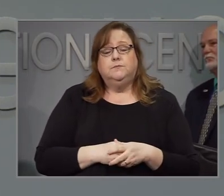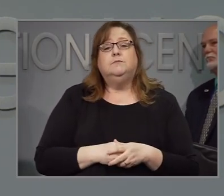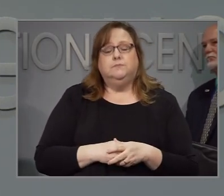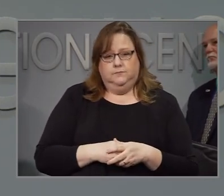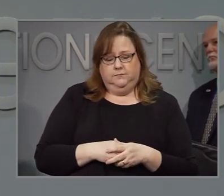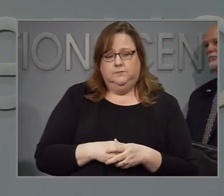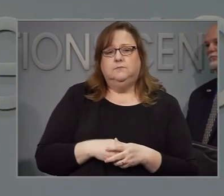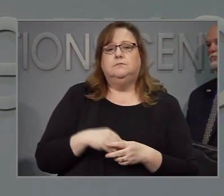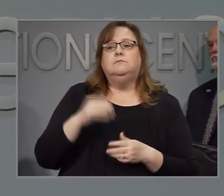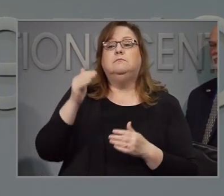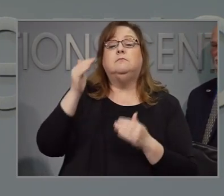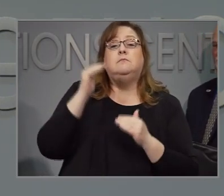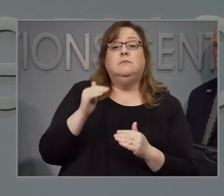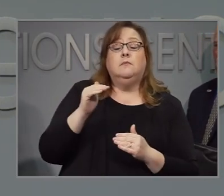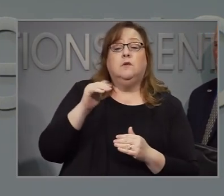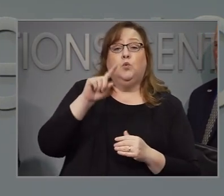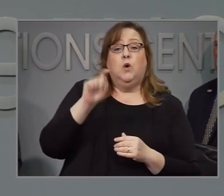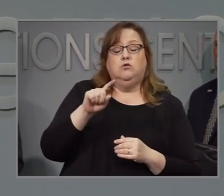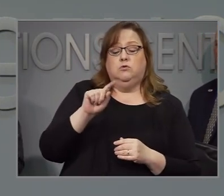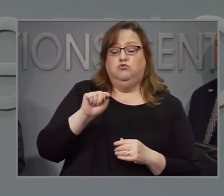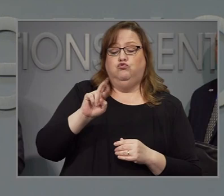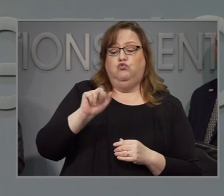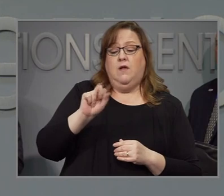Is from Travis Fain with WRAL.